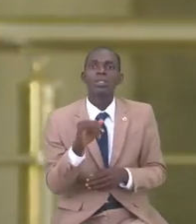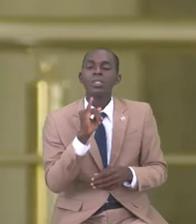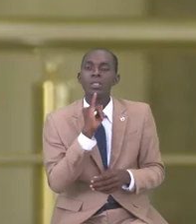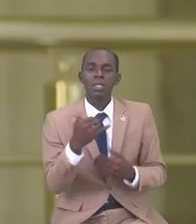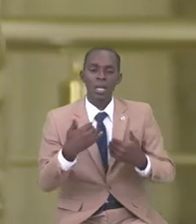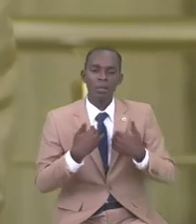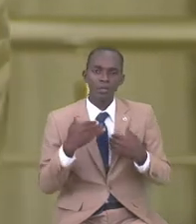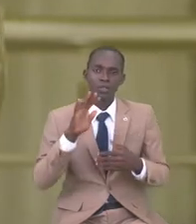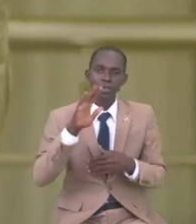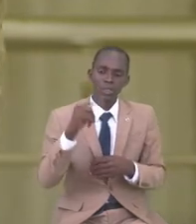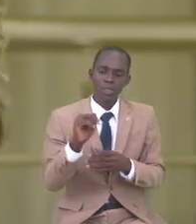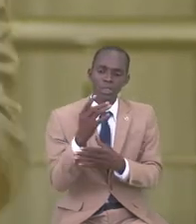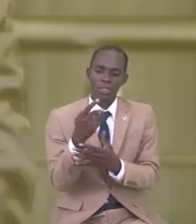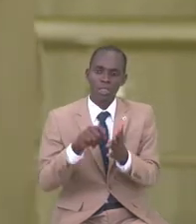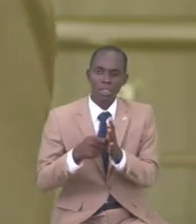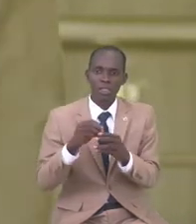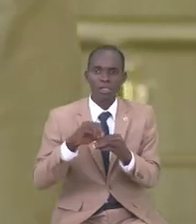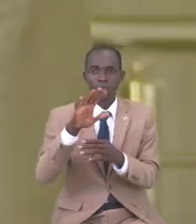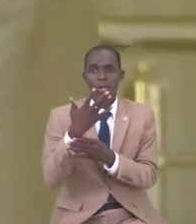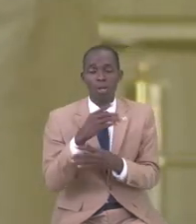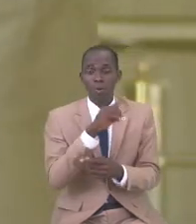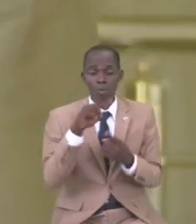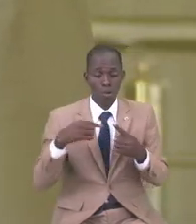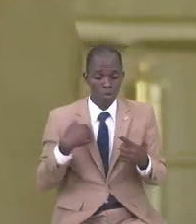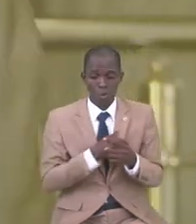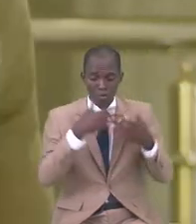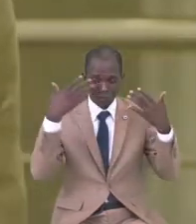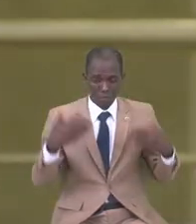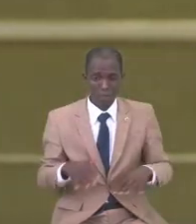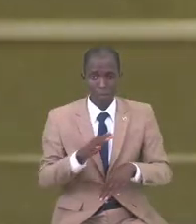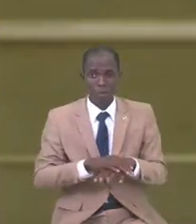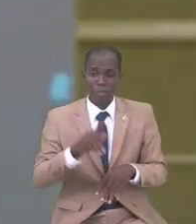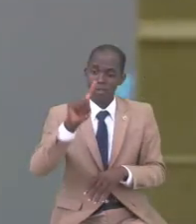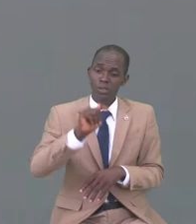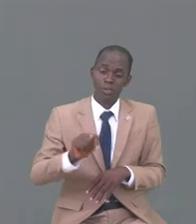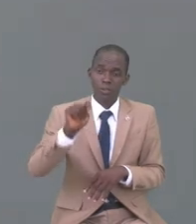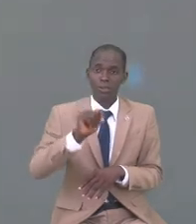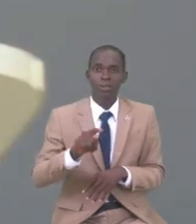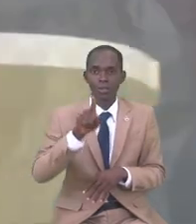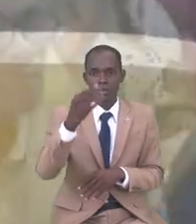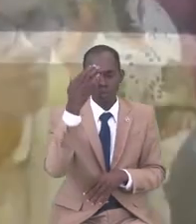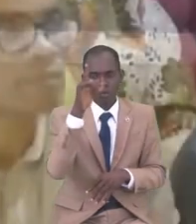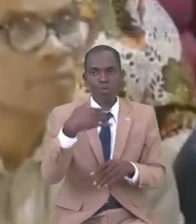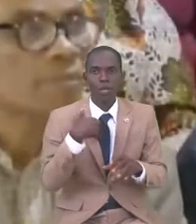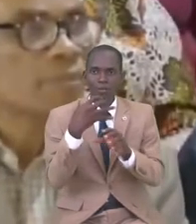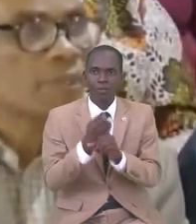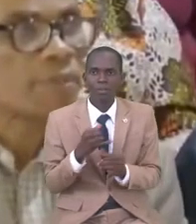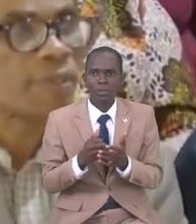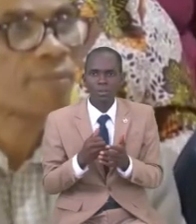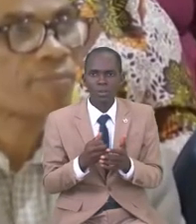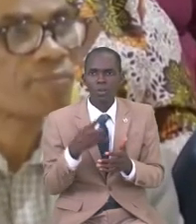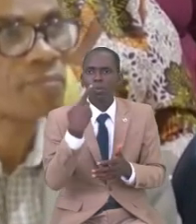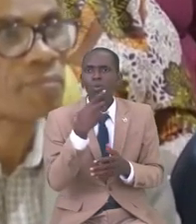hand. And then when we finish on Tuesday, and you know you got it, I'm talking about you